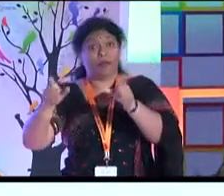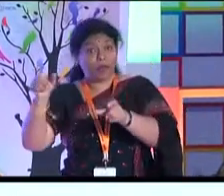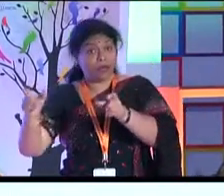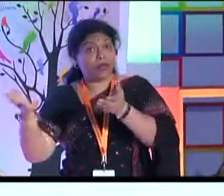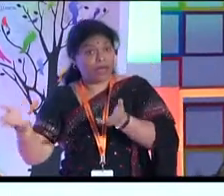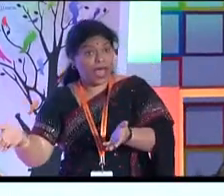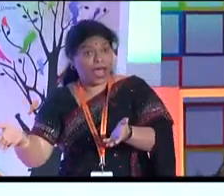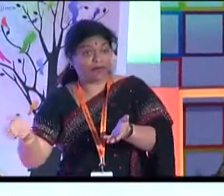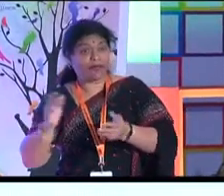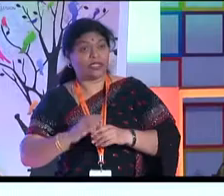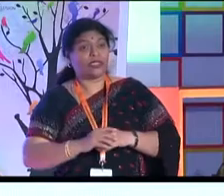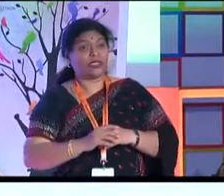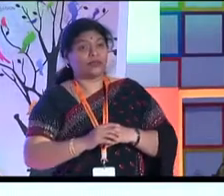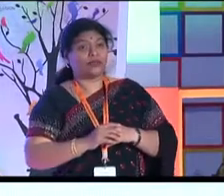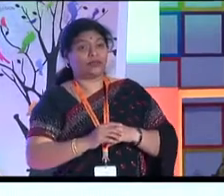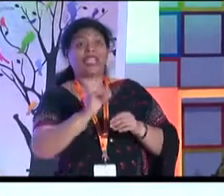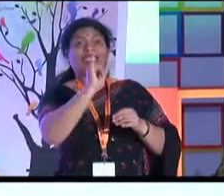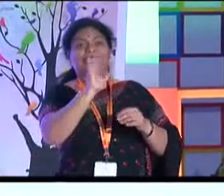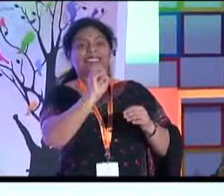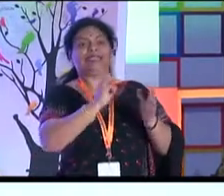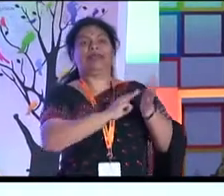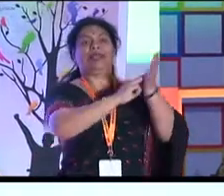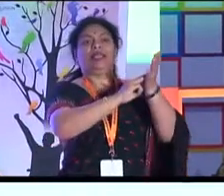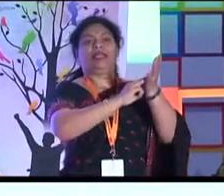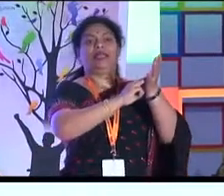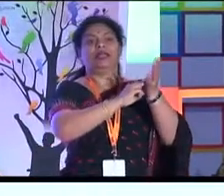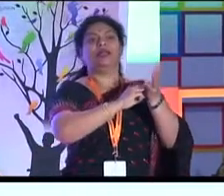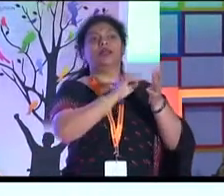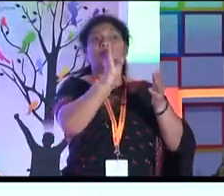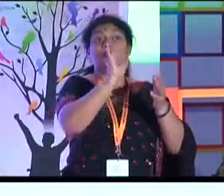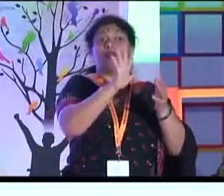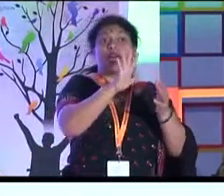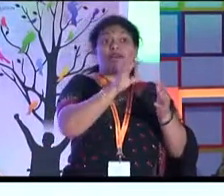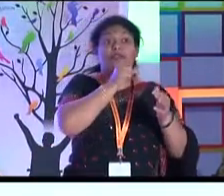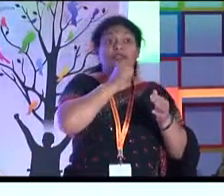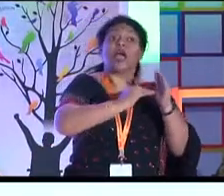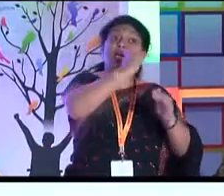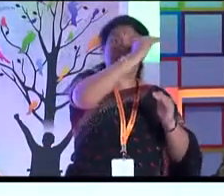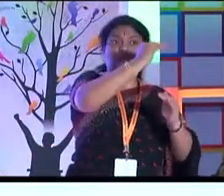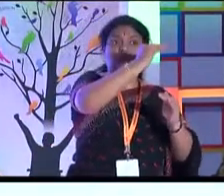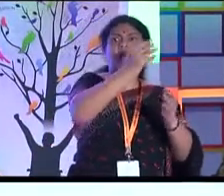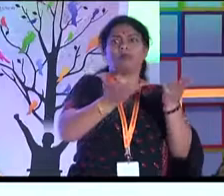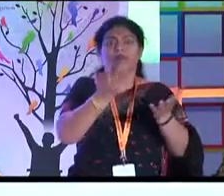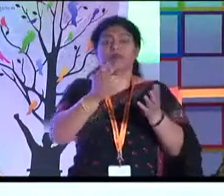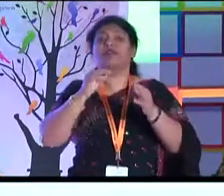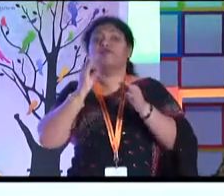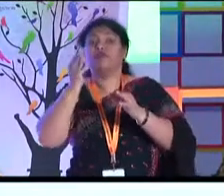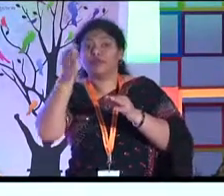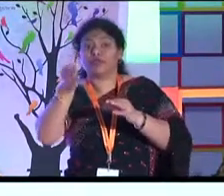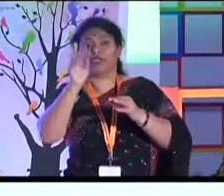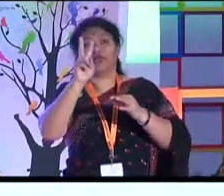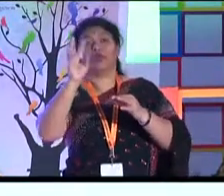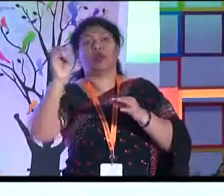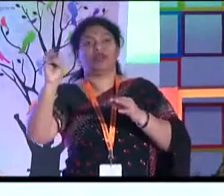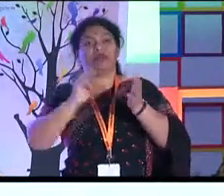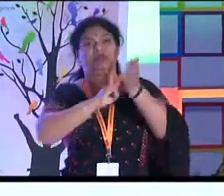We are about 60 million people above the age of 65, and pretty soon we'll have 200 million people